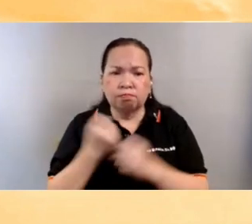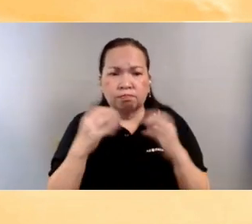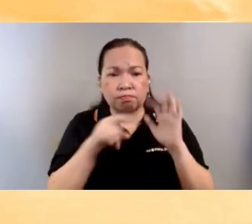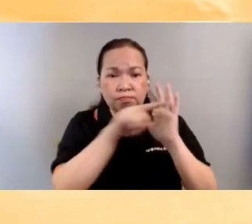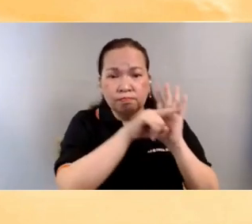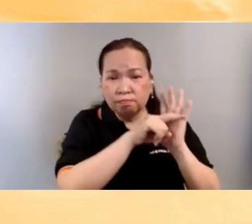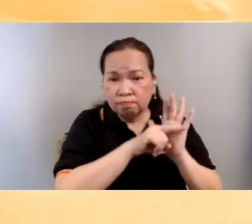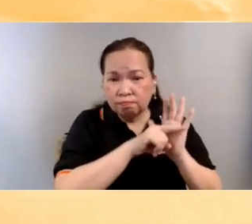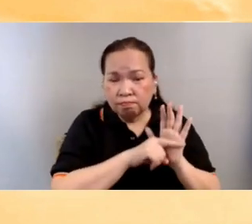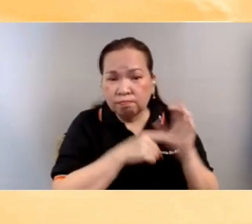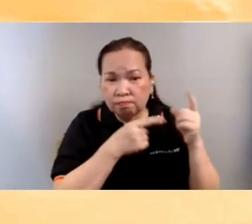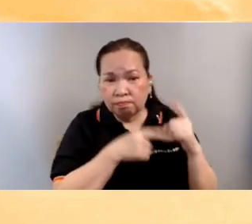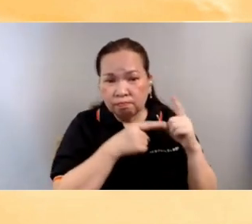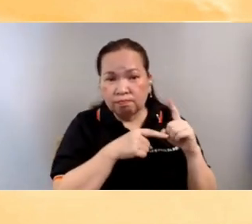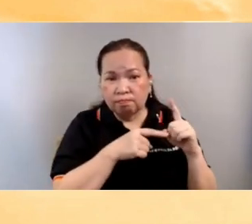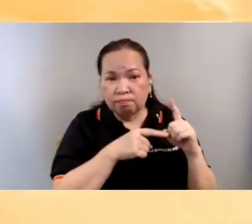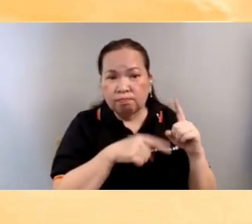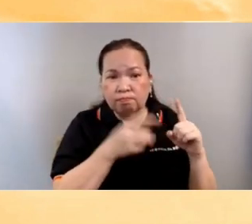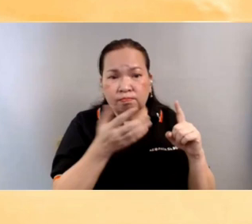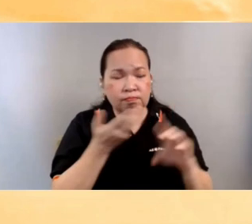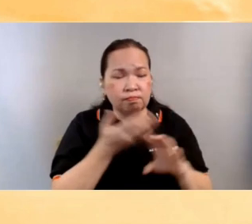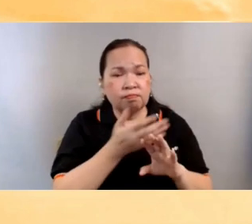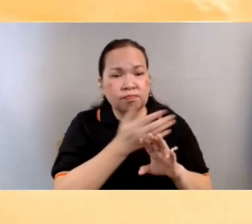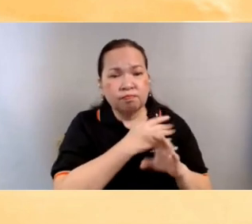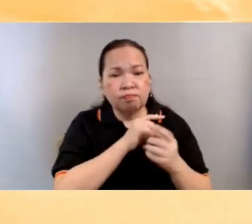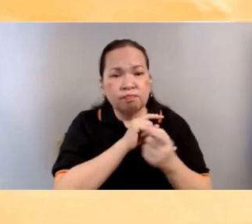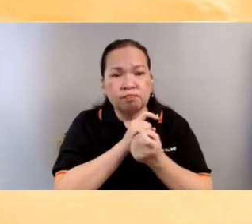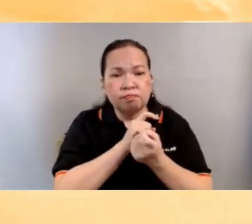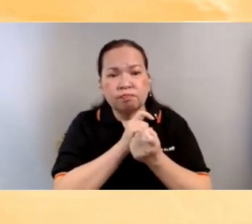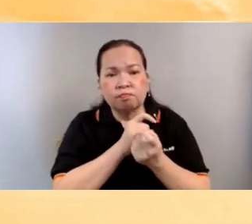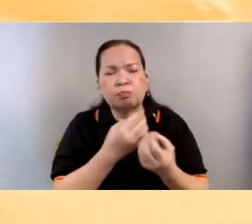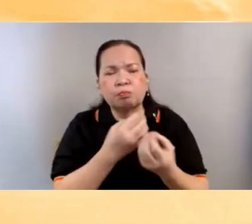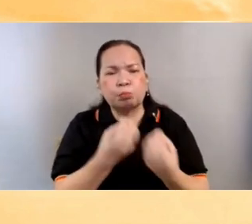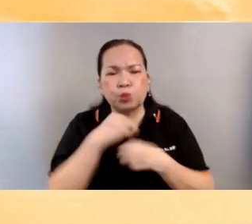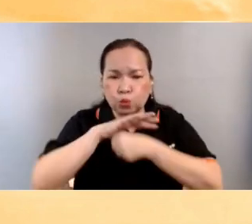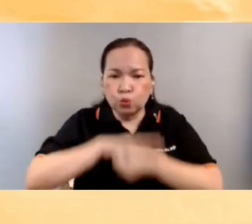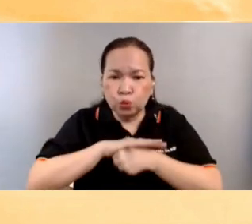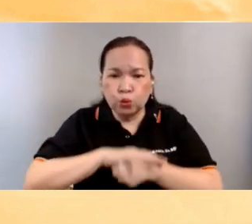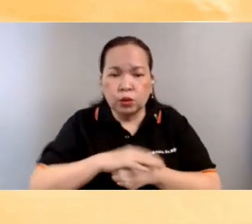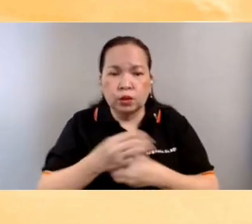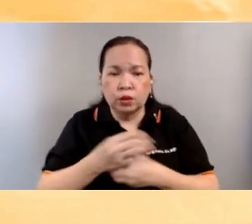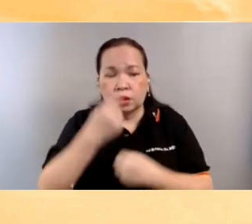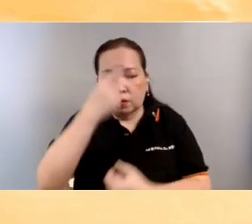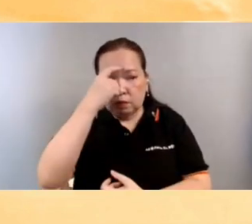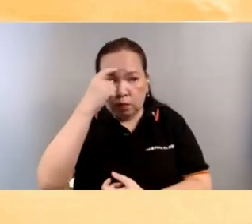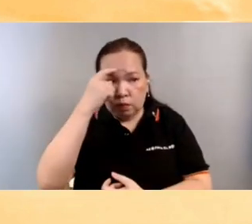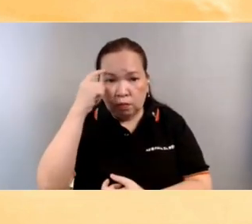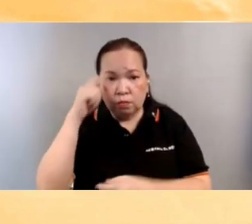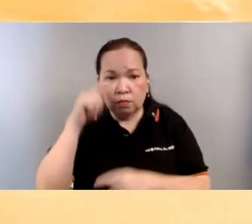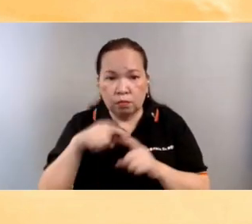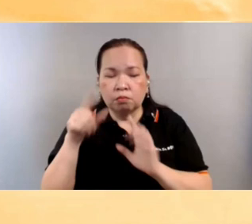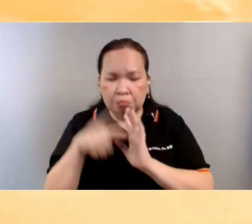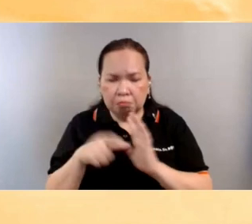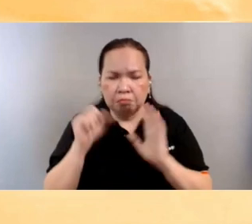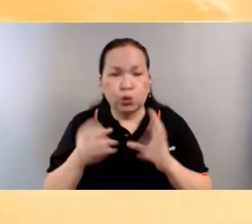events or circumstances that happens to me can lead me to stress and trauma. But I believe this can be